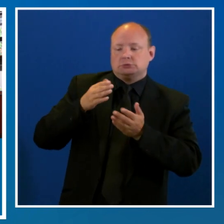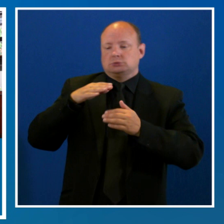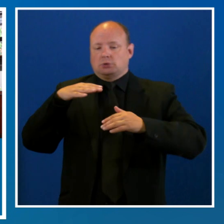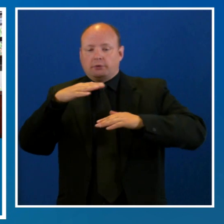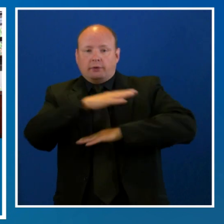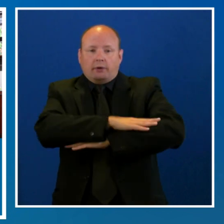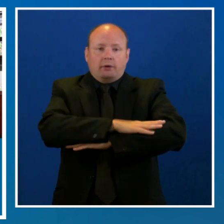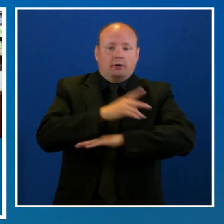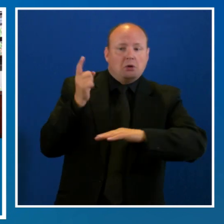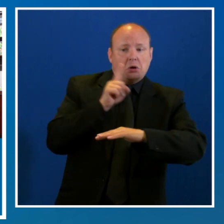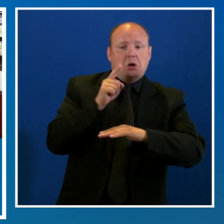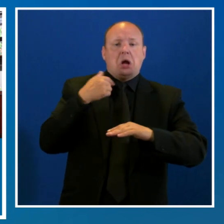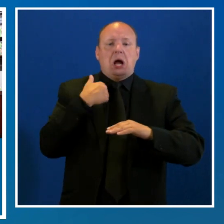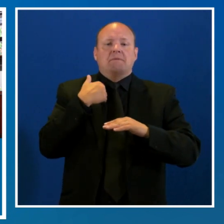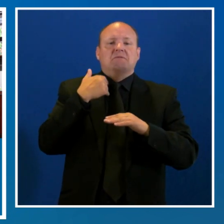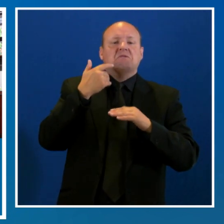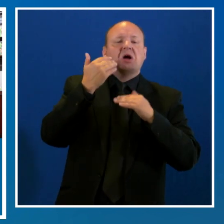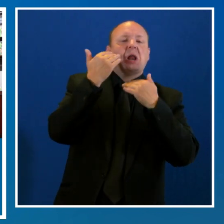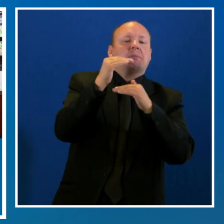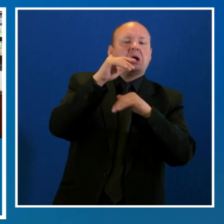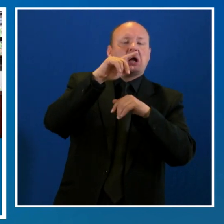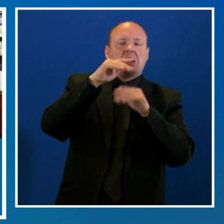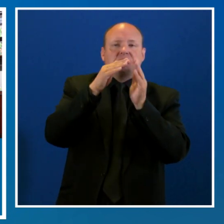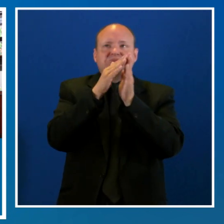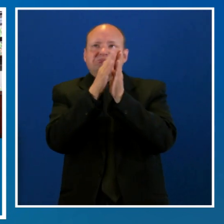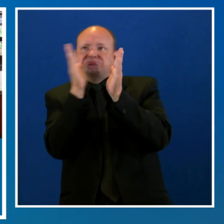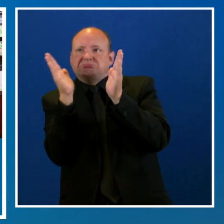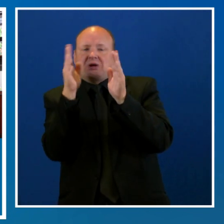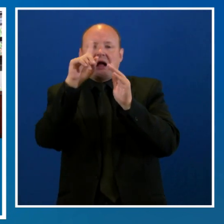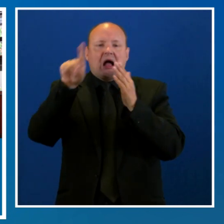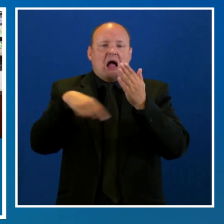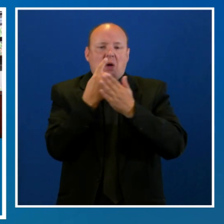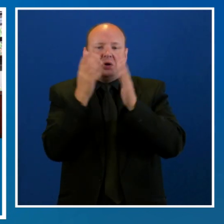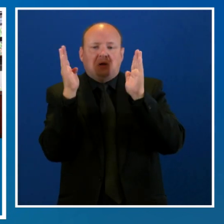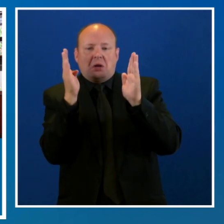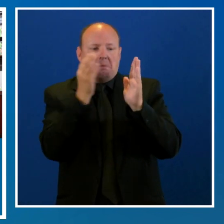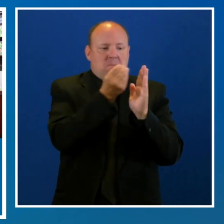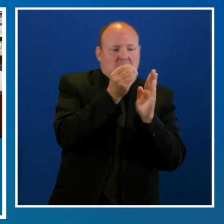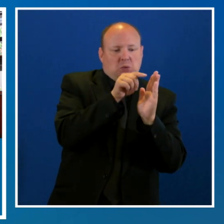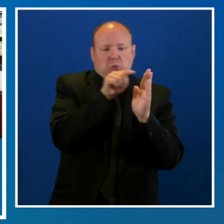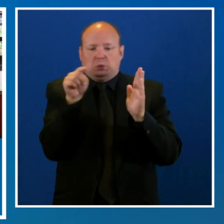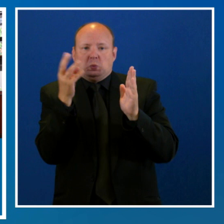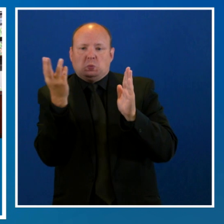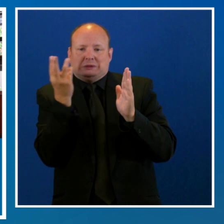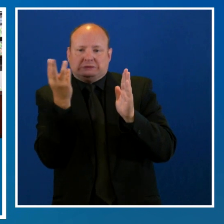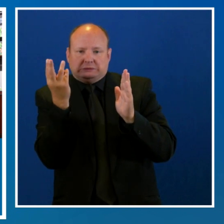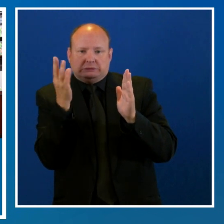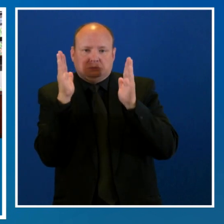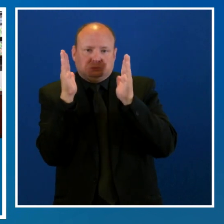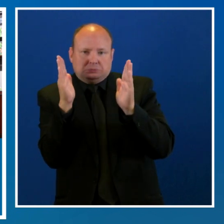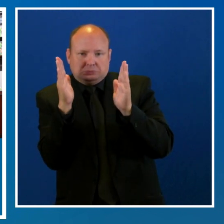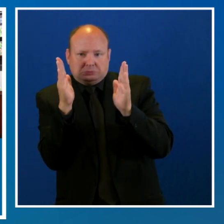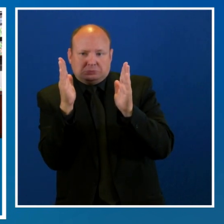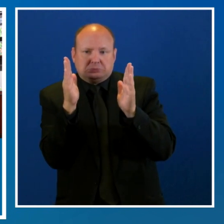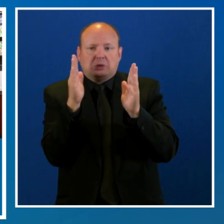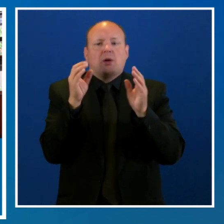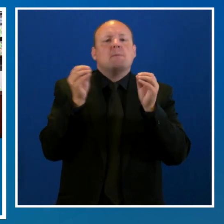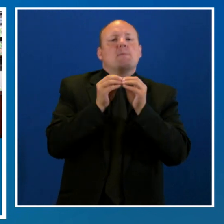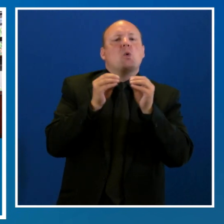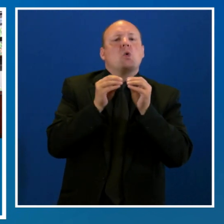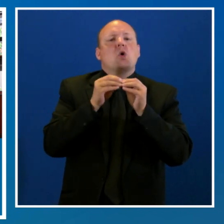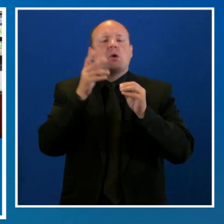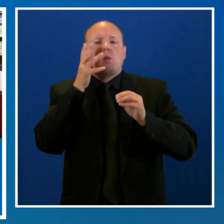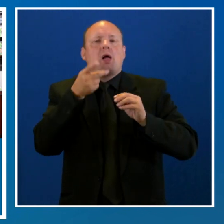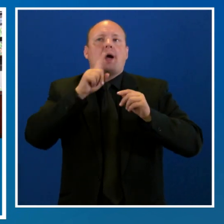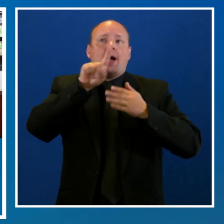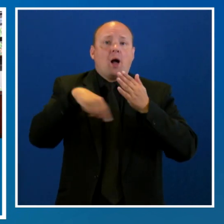hours on Mondays and Wednesdays. These hours will ramp up through the summer with a return to full 5